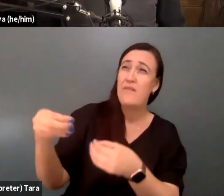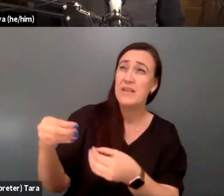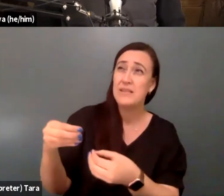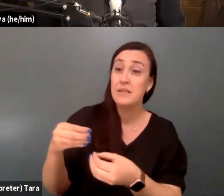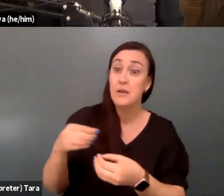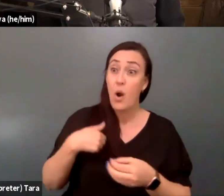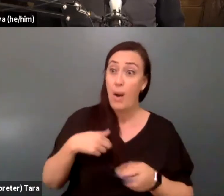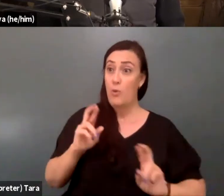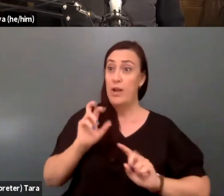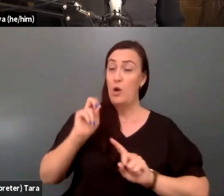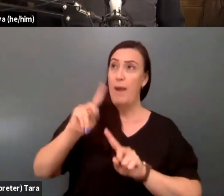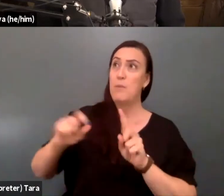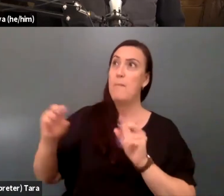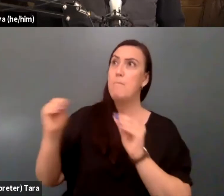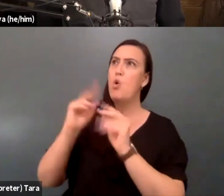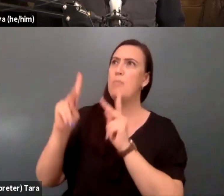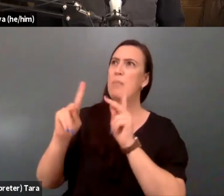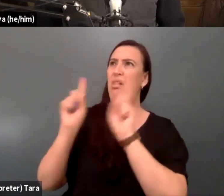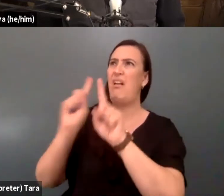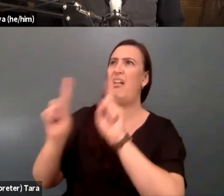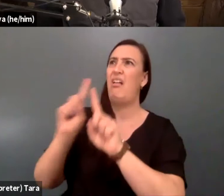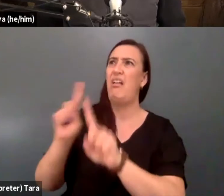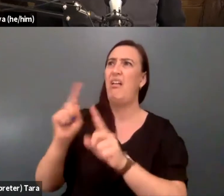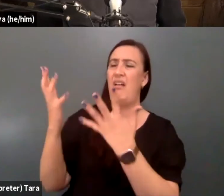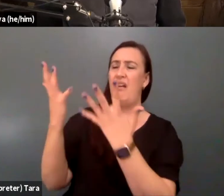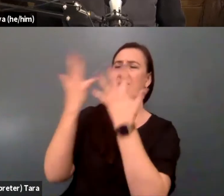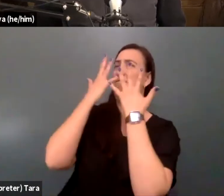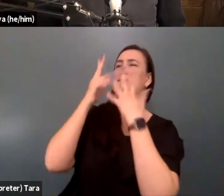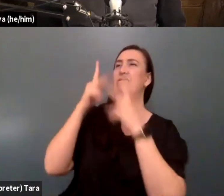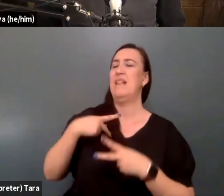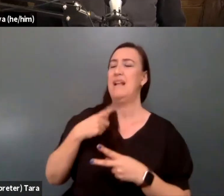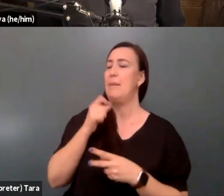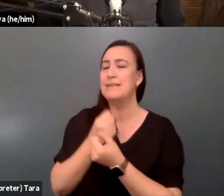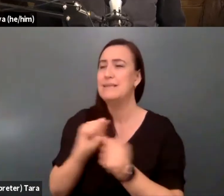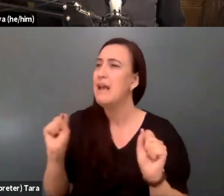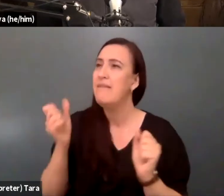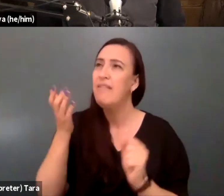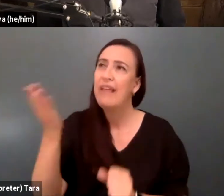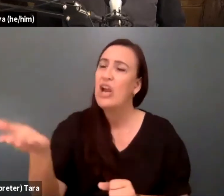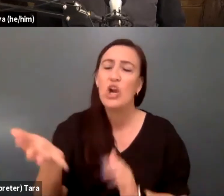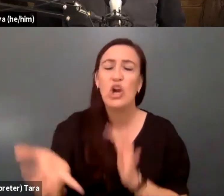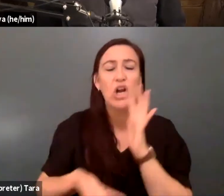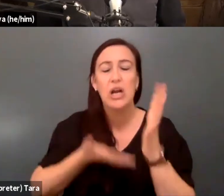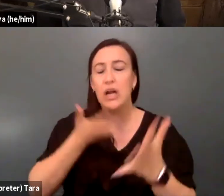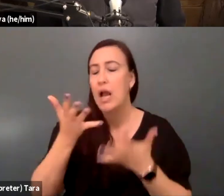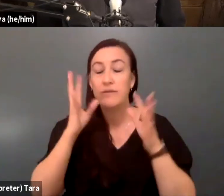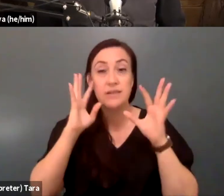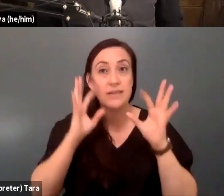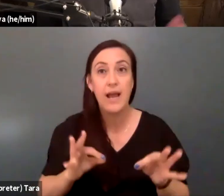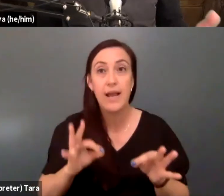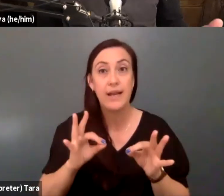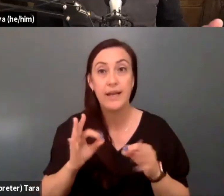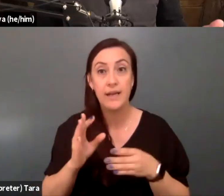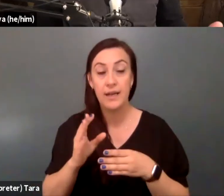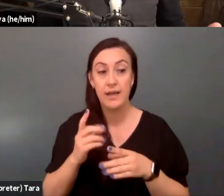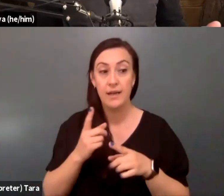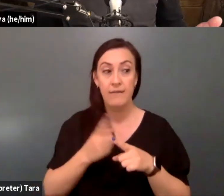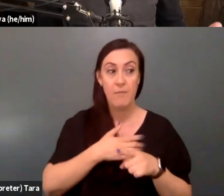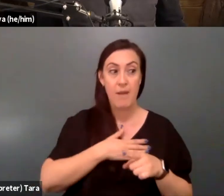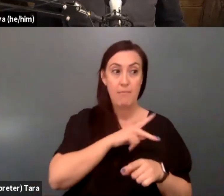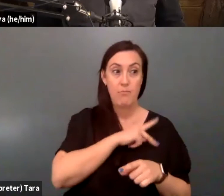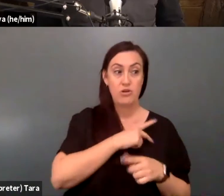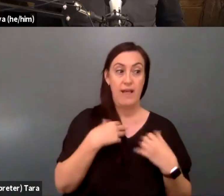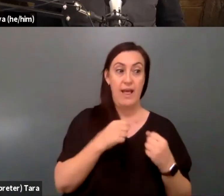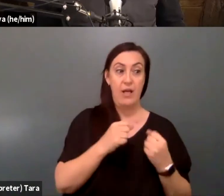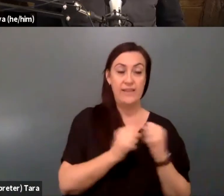office, but more people are coming here and I don't feel like my workplace can keep me safe, and having to make decisions between personal health and safety and